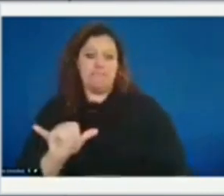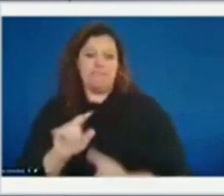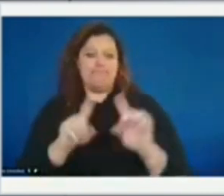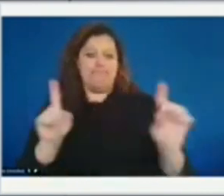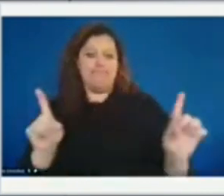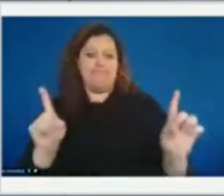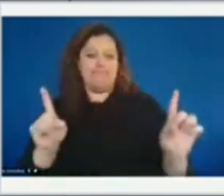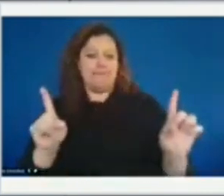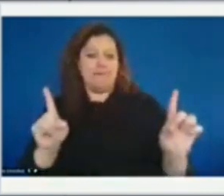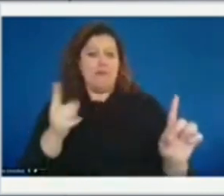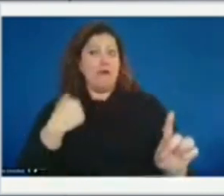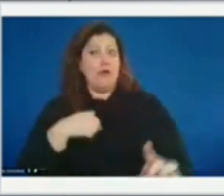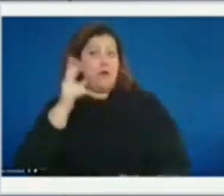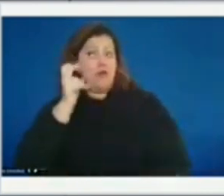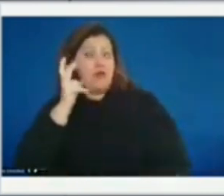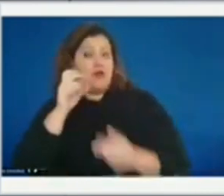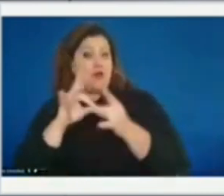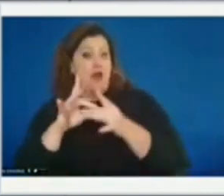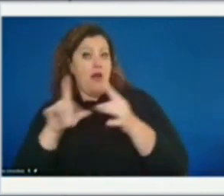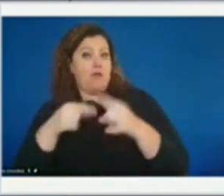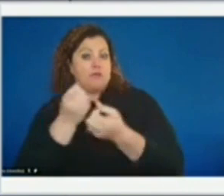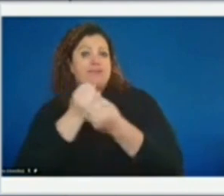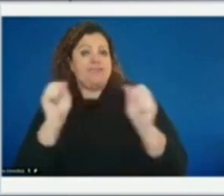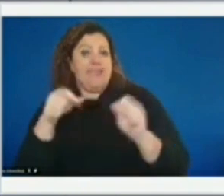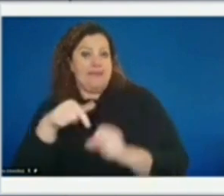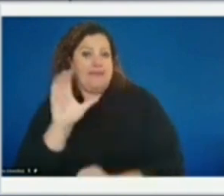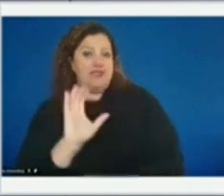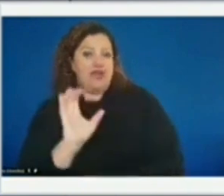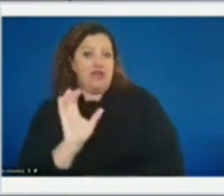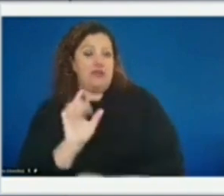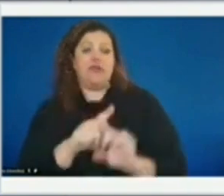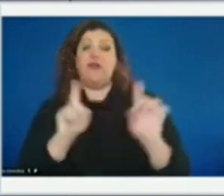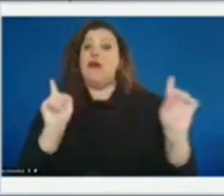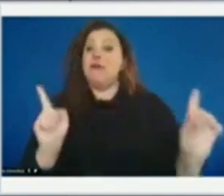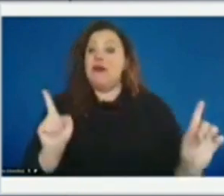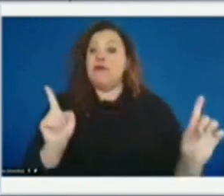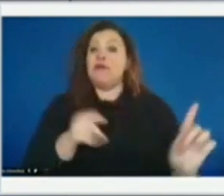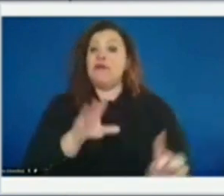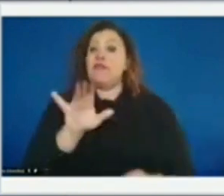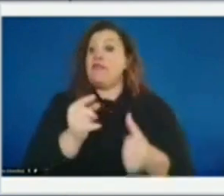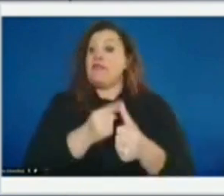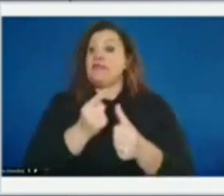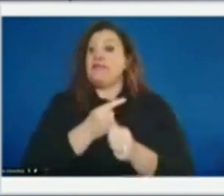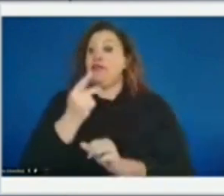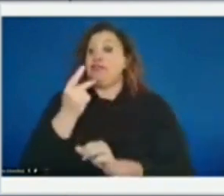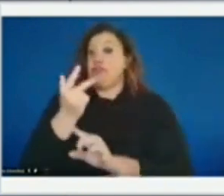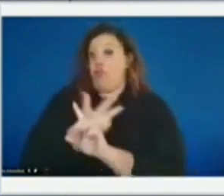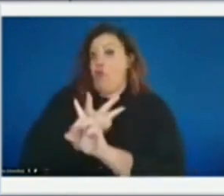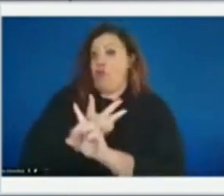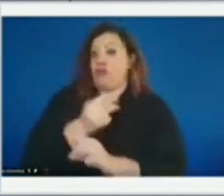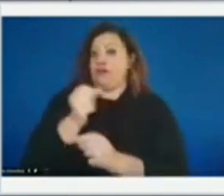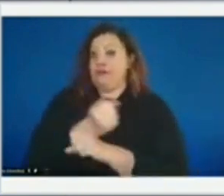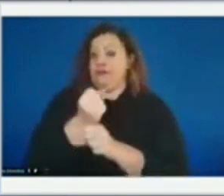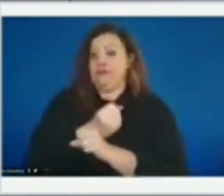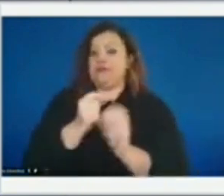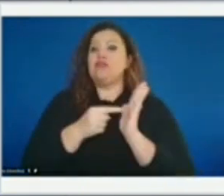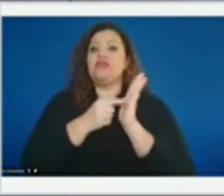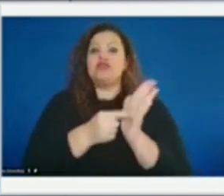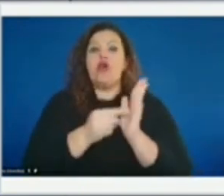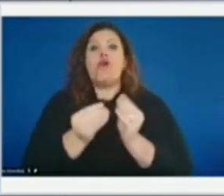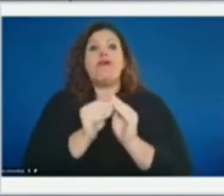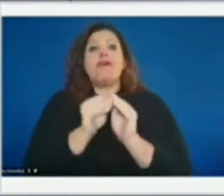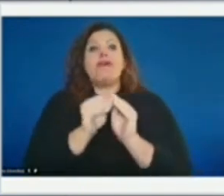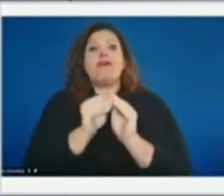We hear comments about safety in Charlotte. However, these first quarter statistics offer clear,